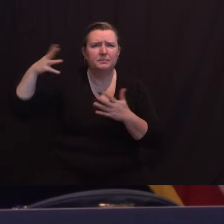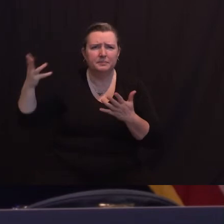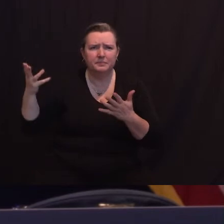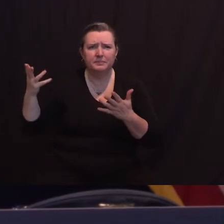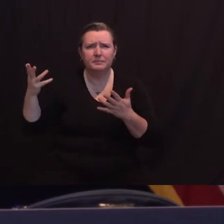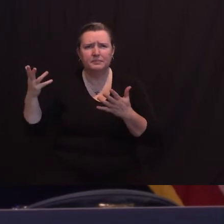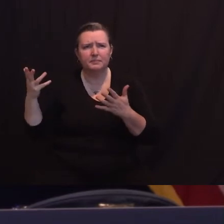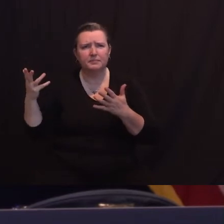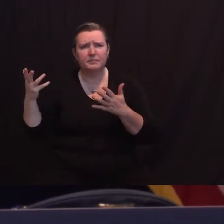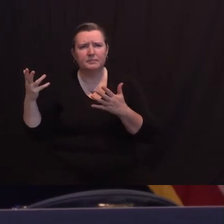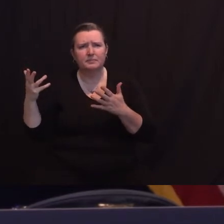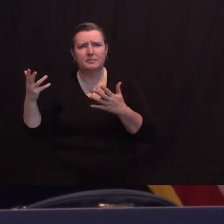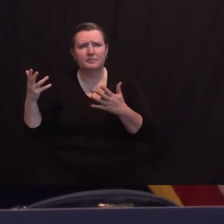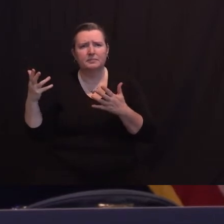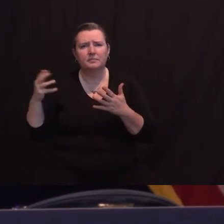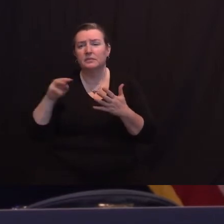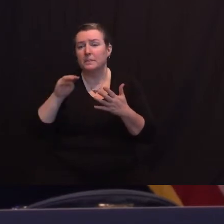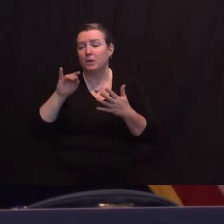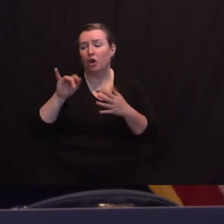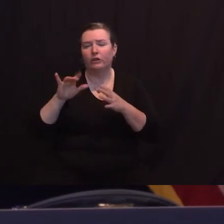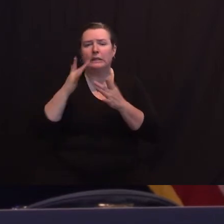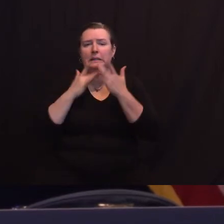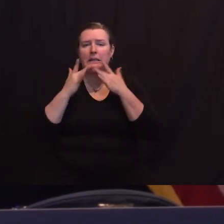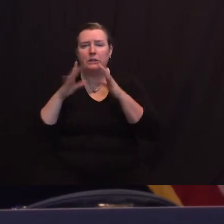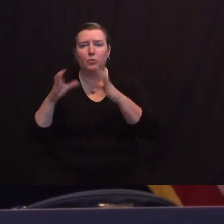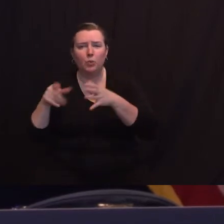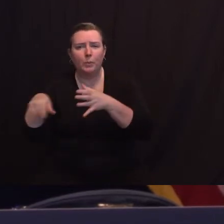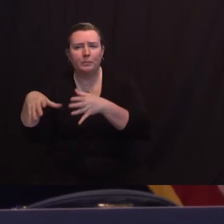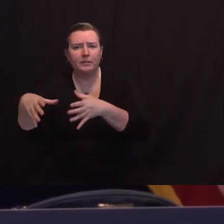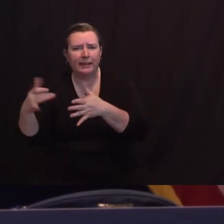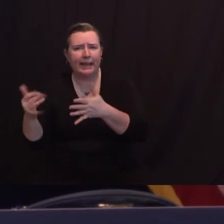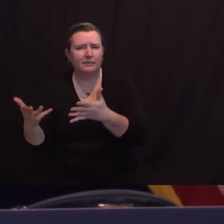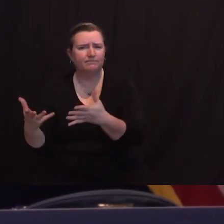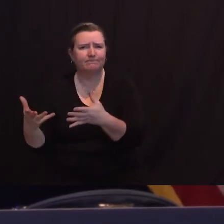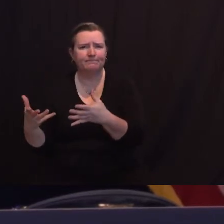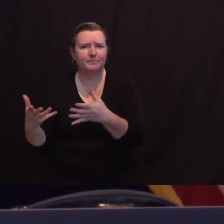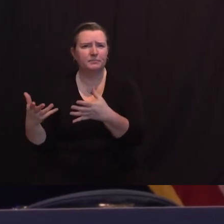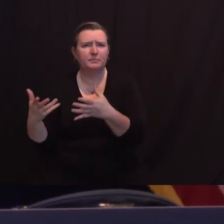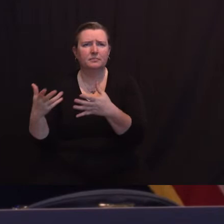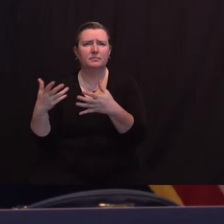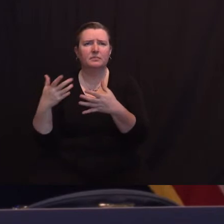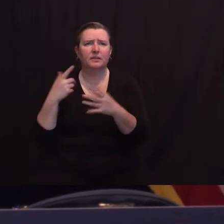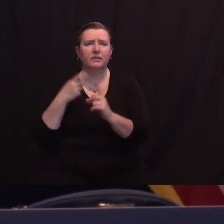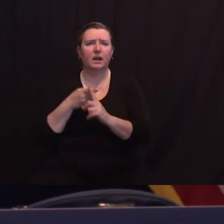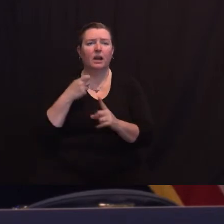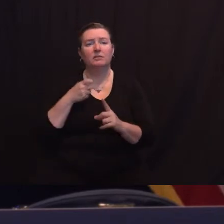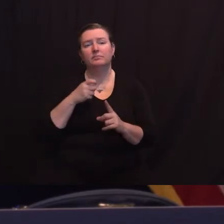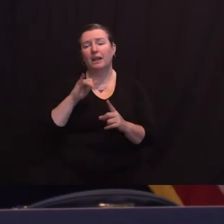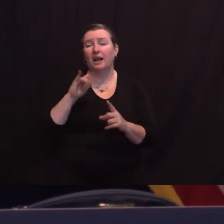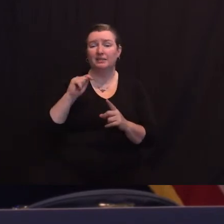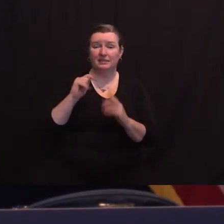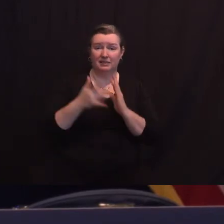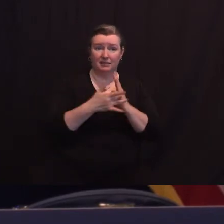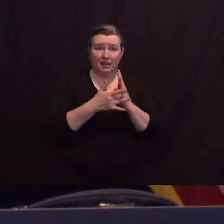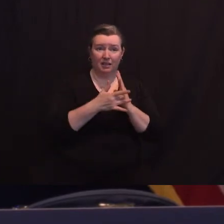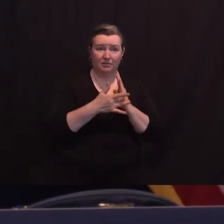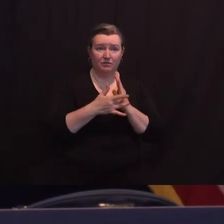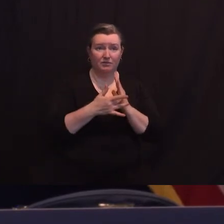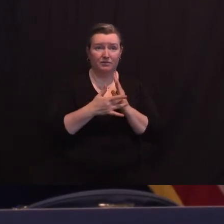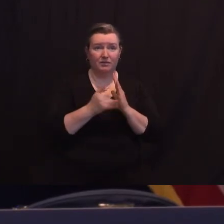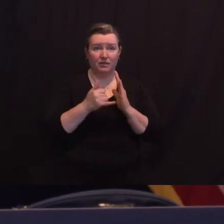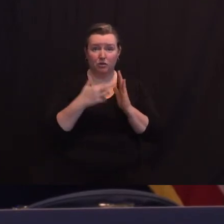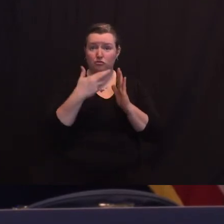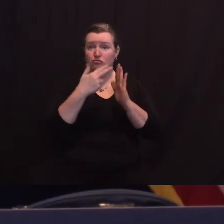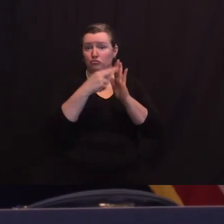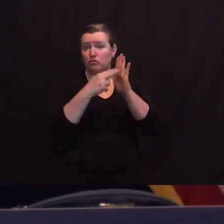transportation, certainly one of them. That's where these mobile units are going to come in. But if you think from the IT technology standpoint, that's the registration piece, that's